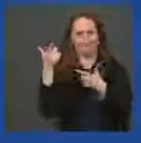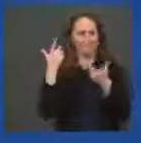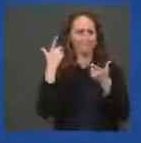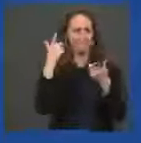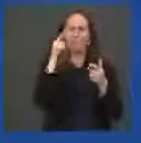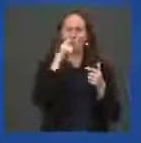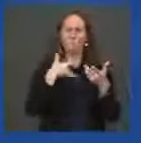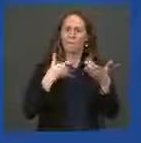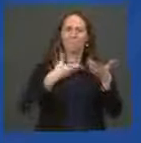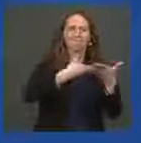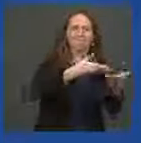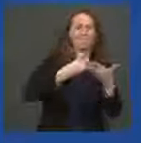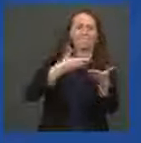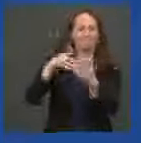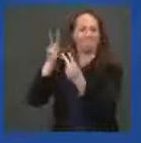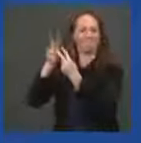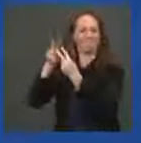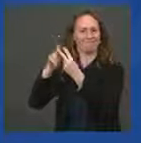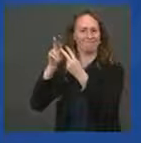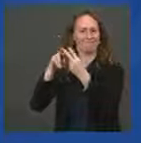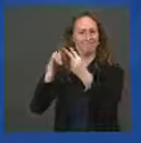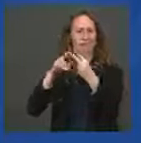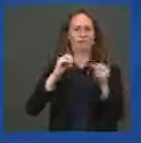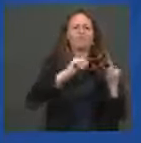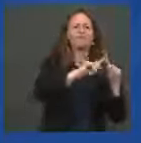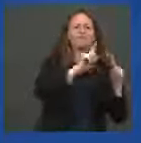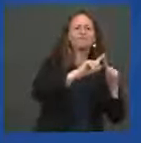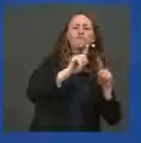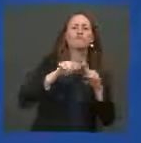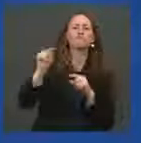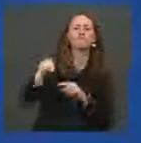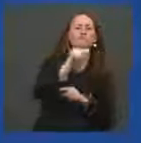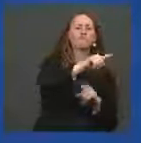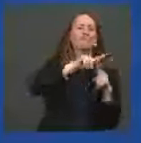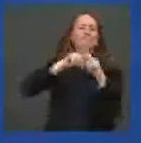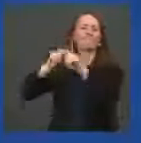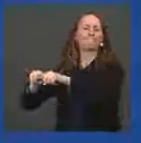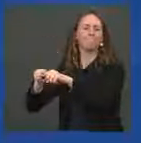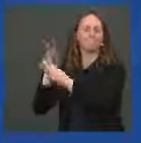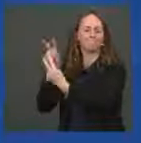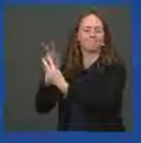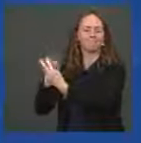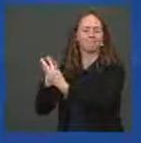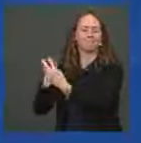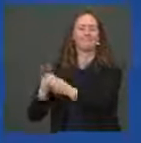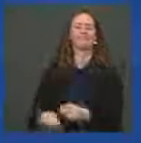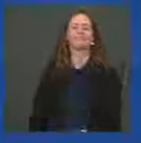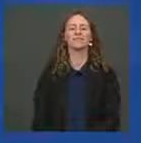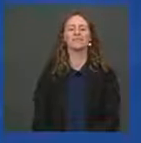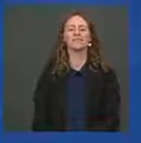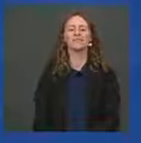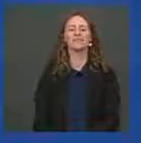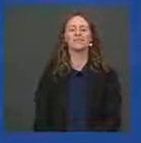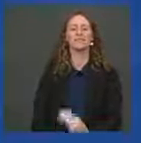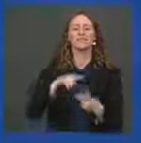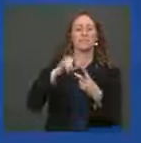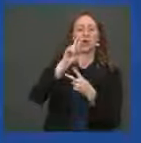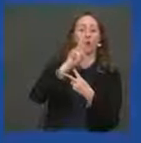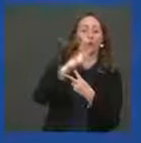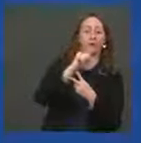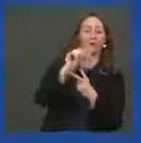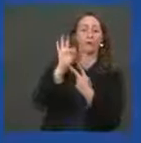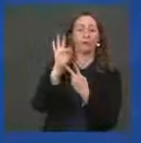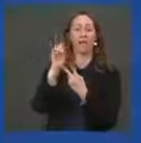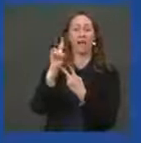tens of thousands of small businesses all across America. Their commitment to go all in on 24/7